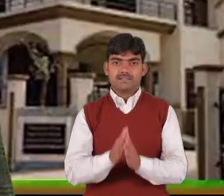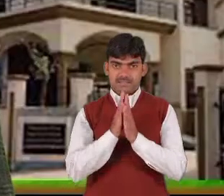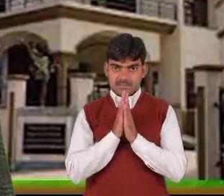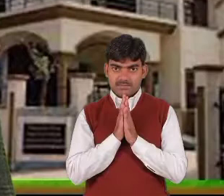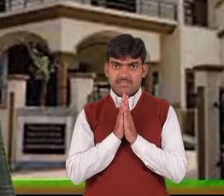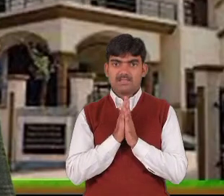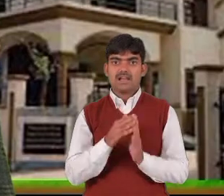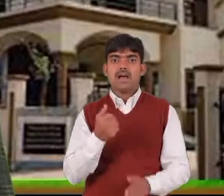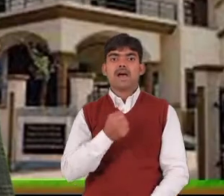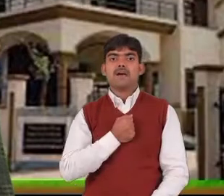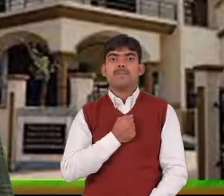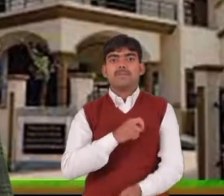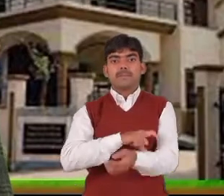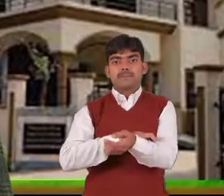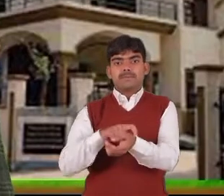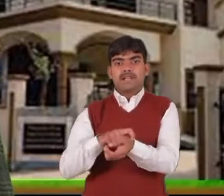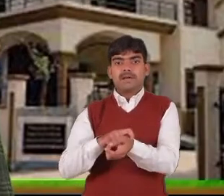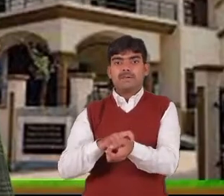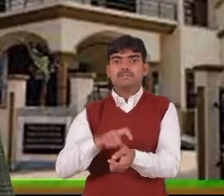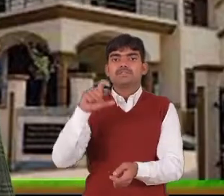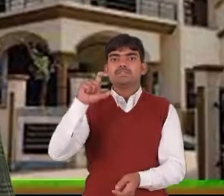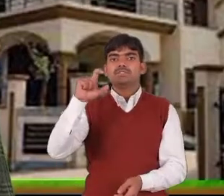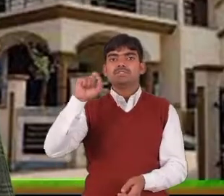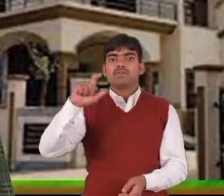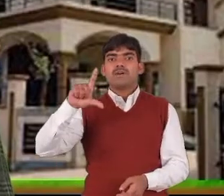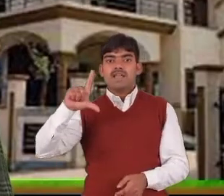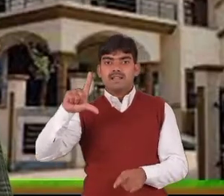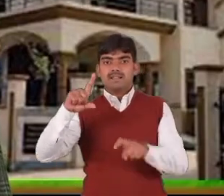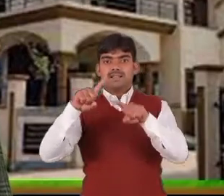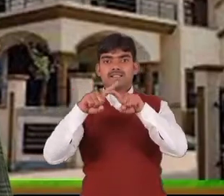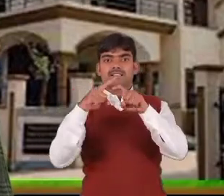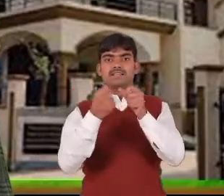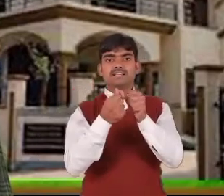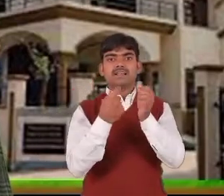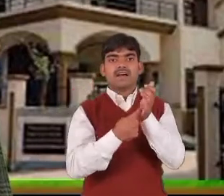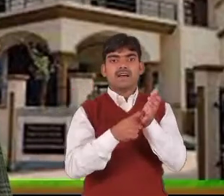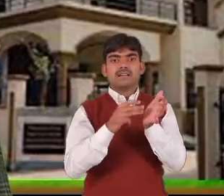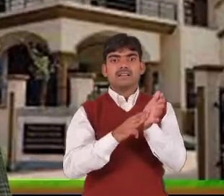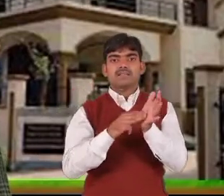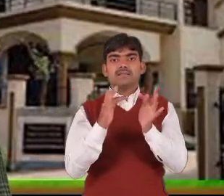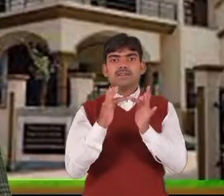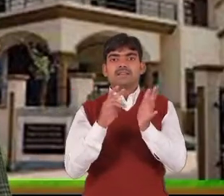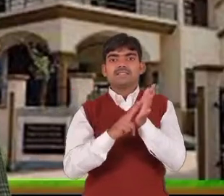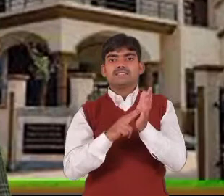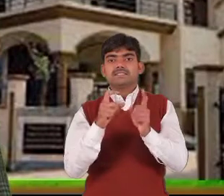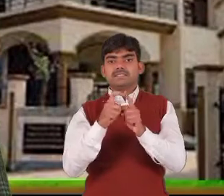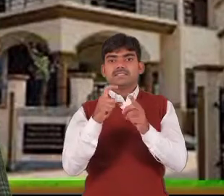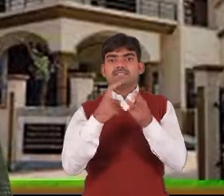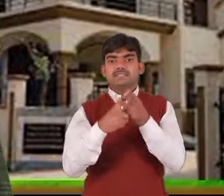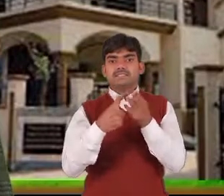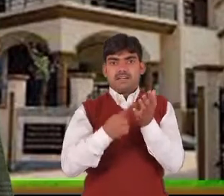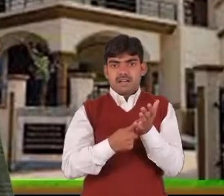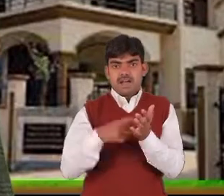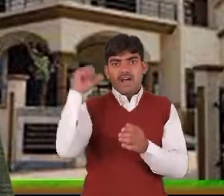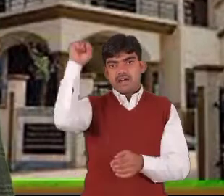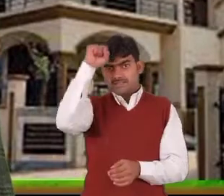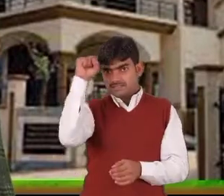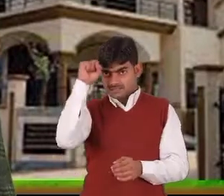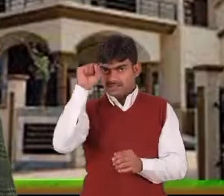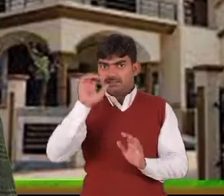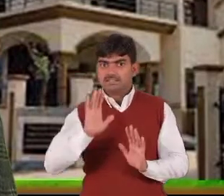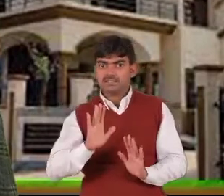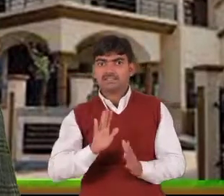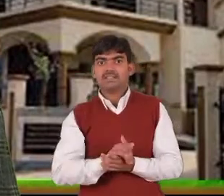Greetings to you. I am Colonel Kramitra Singh, Secretary of Society for Welfare of the Handicapped. I will briefly